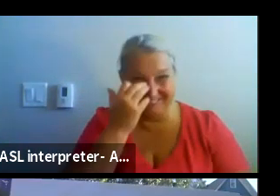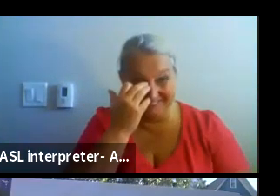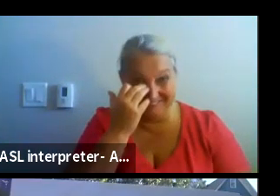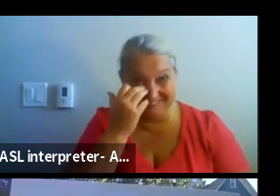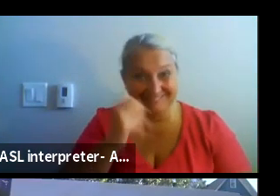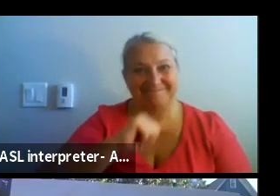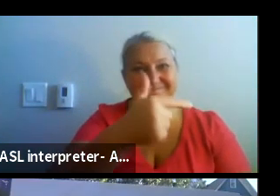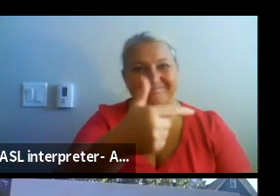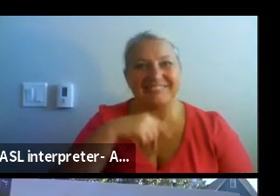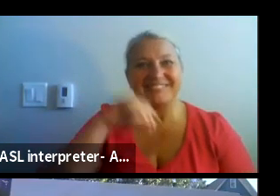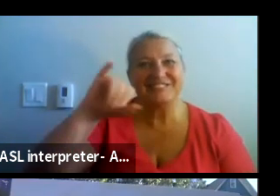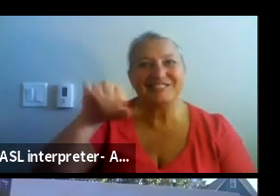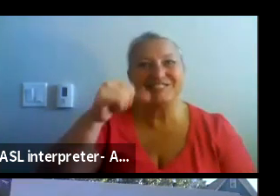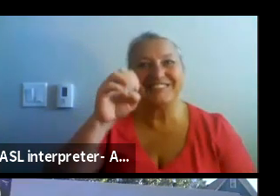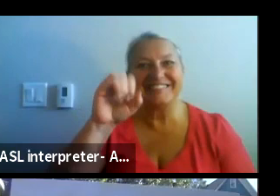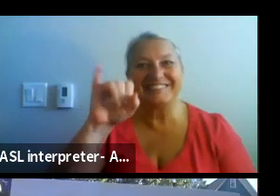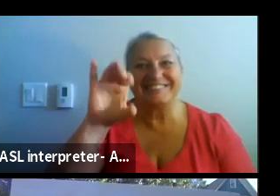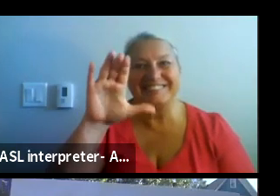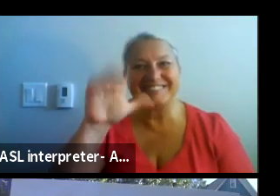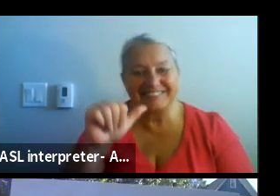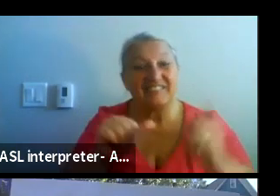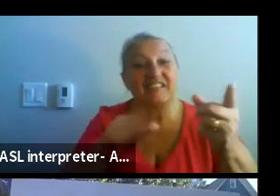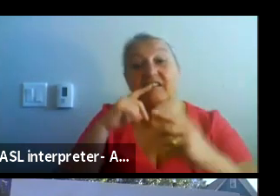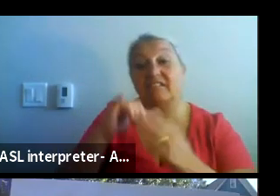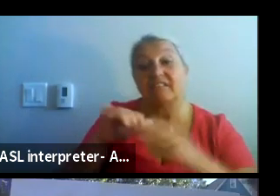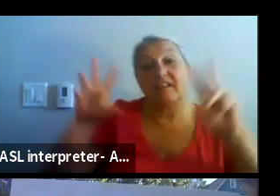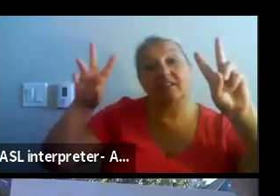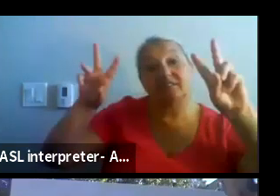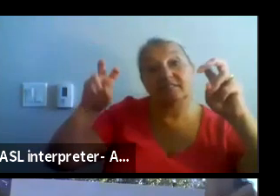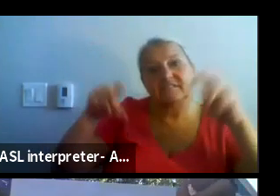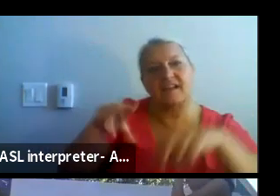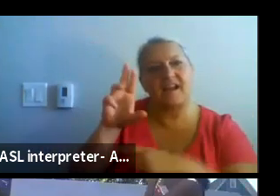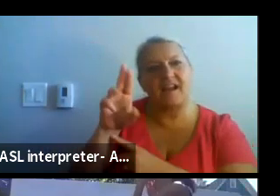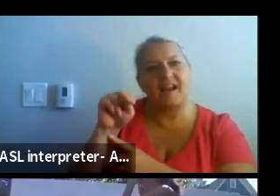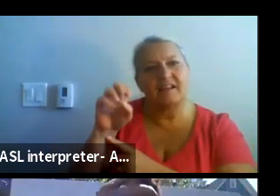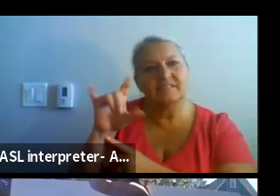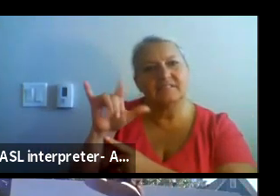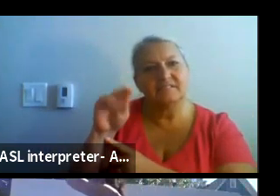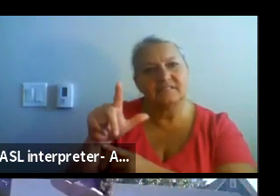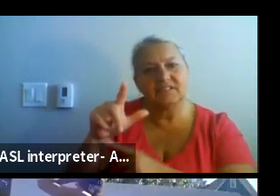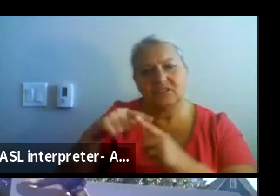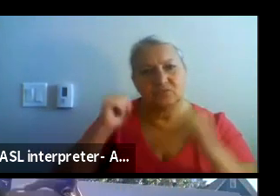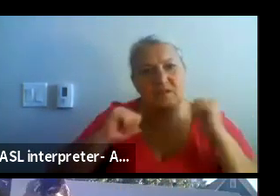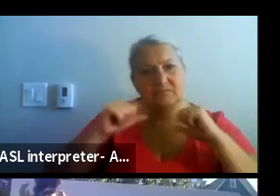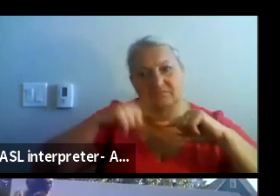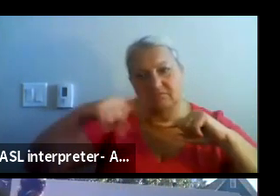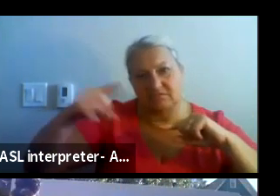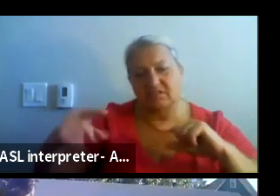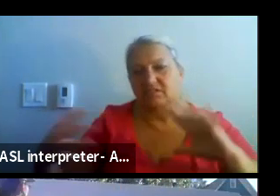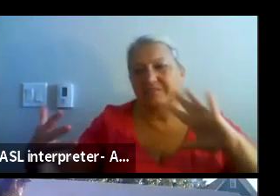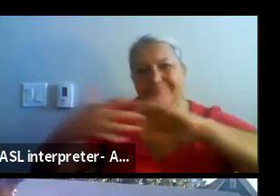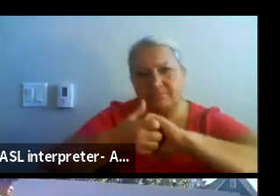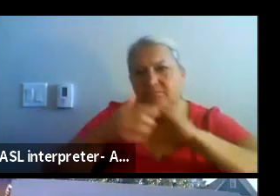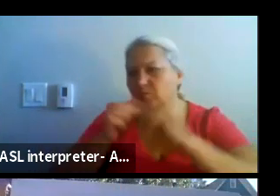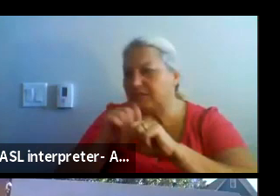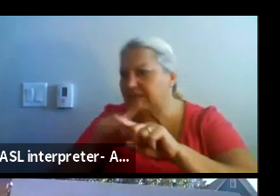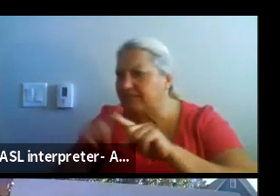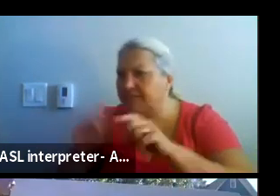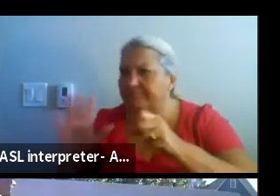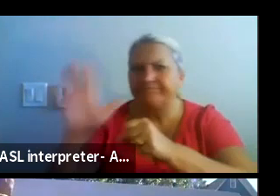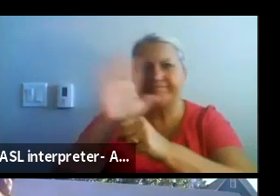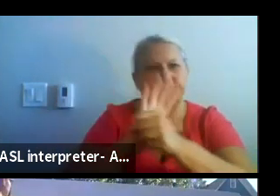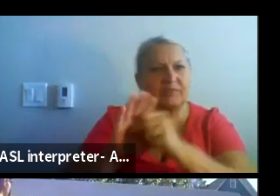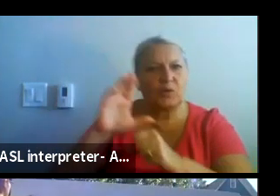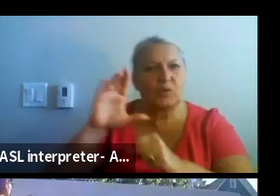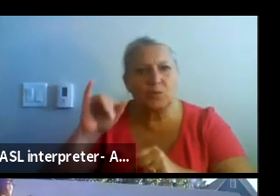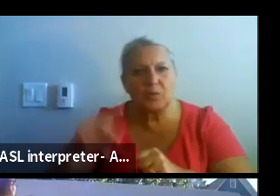This is Jessica. Unsettling Dramaturgy is an ongoing project bringing together CRIP and Indigenous dramaturgs from across